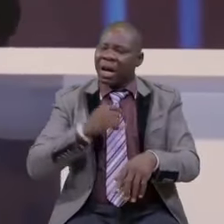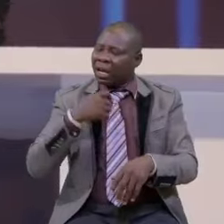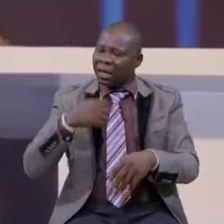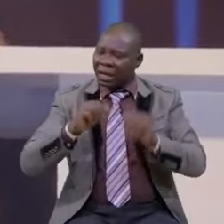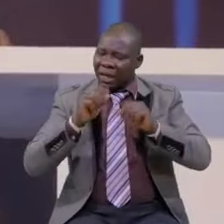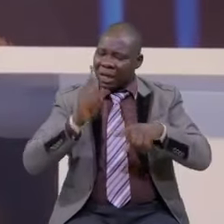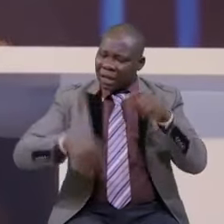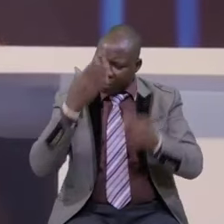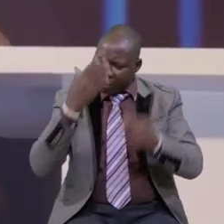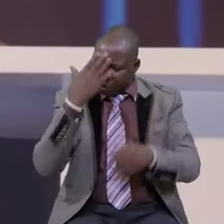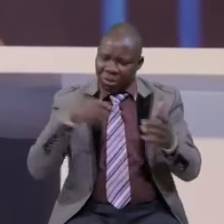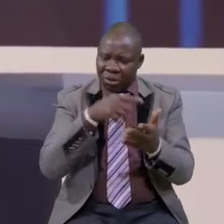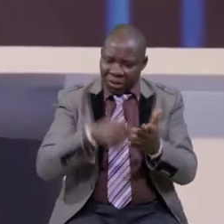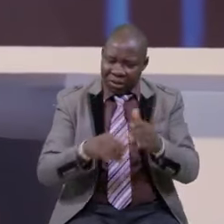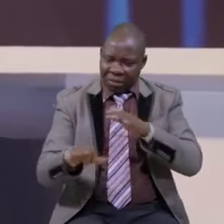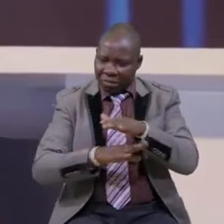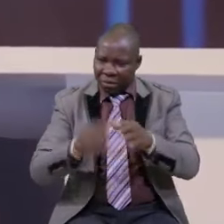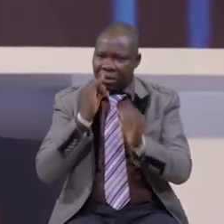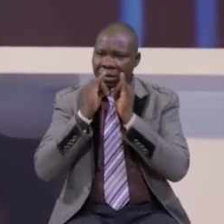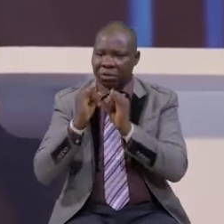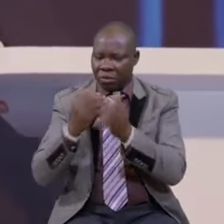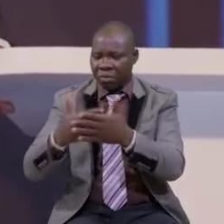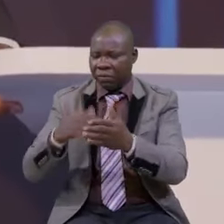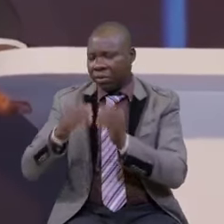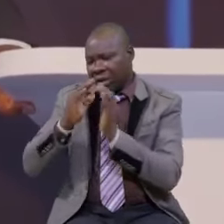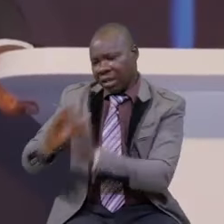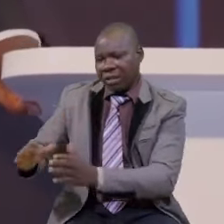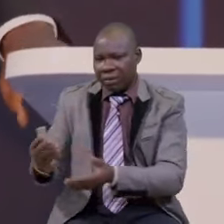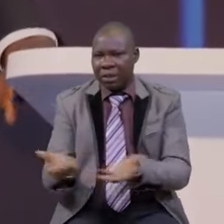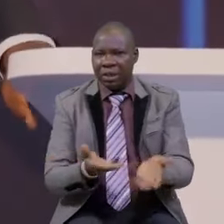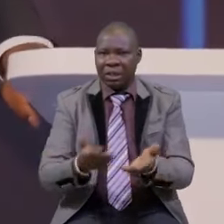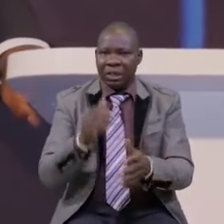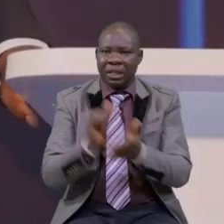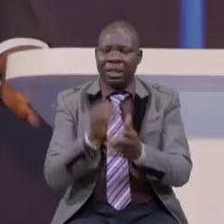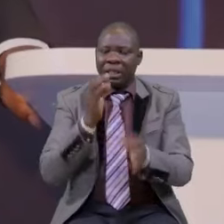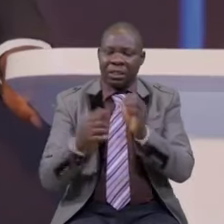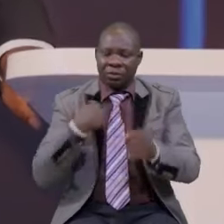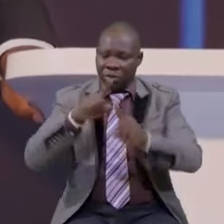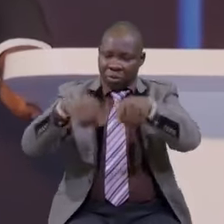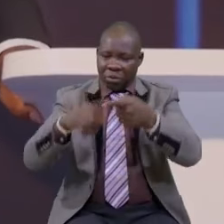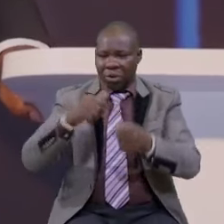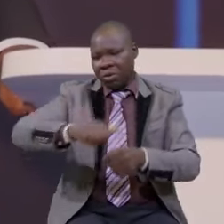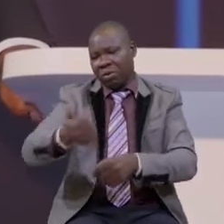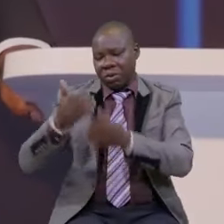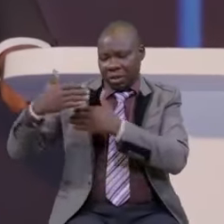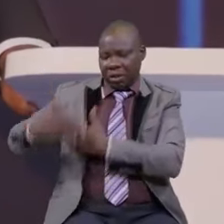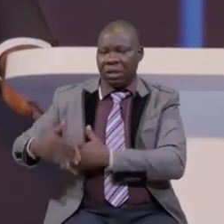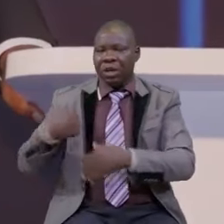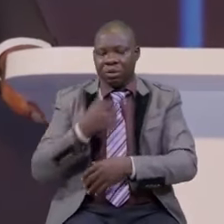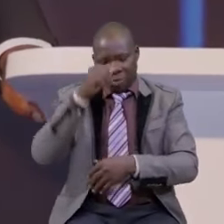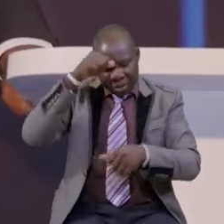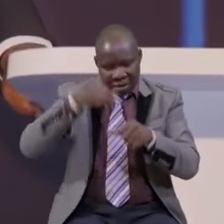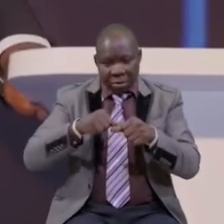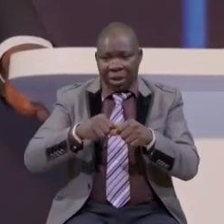Basic instruction before leaving there, that when we get to the other side, we will remember every opportunity we